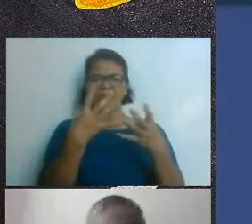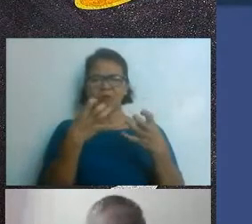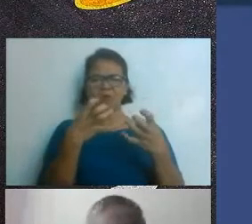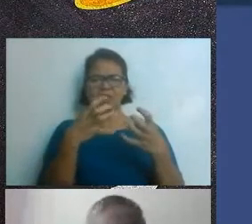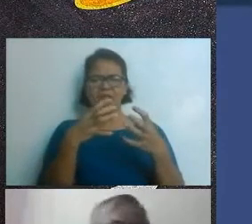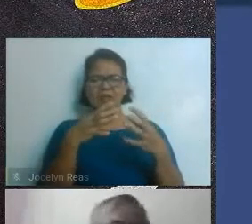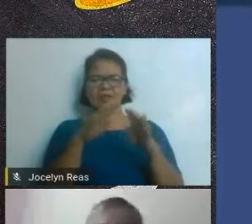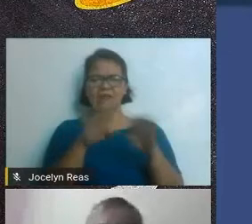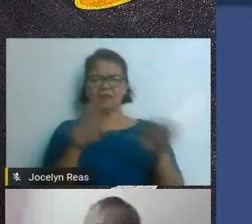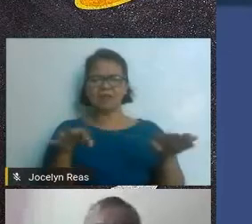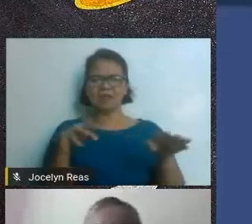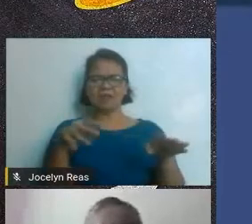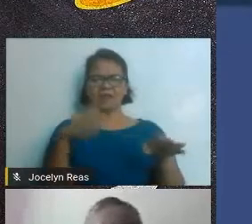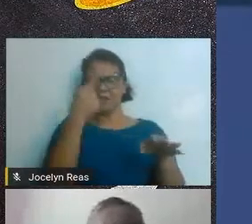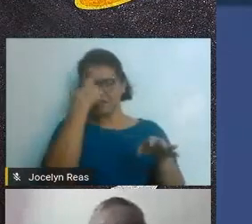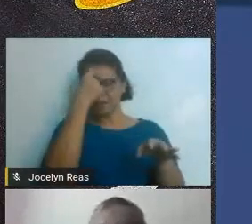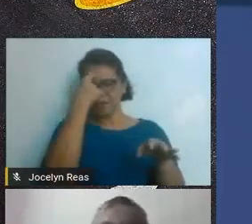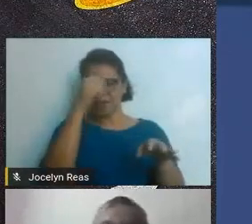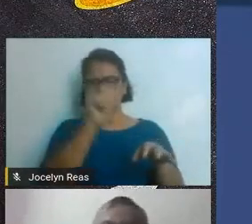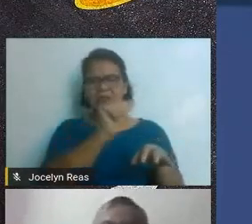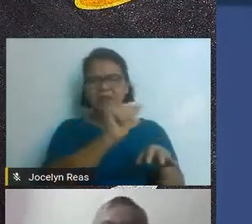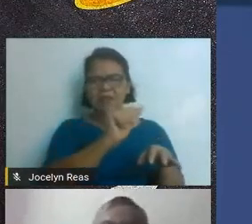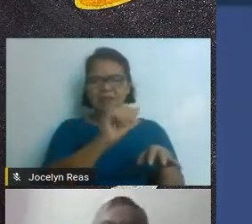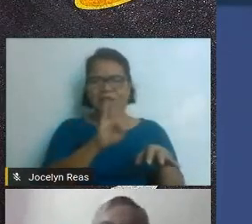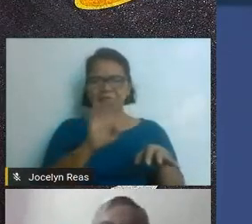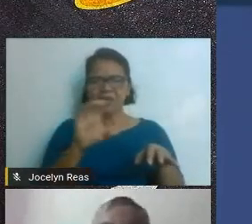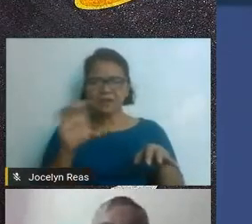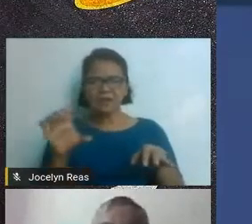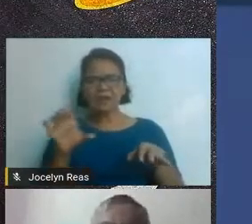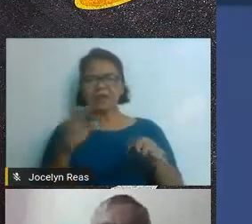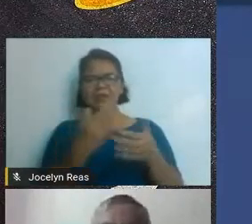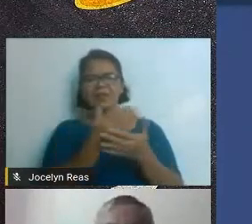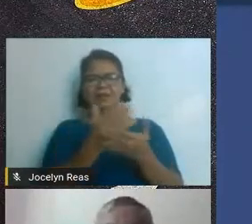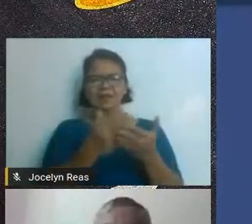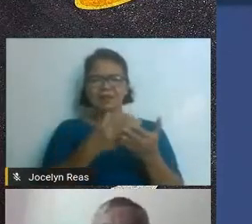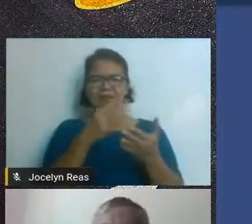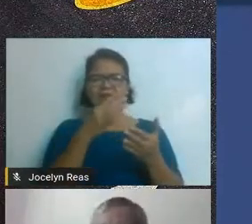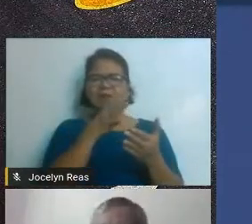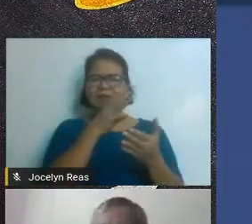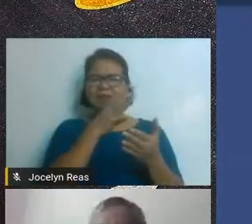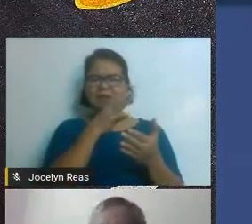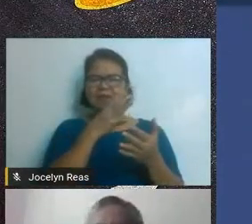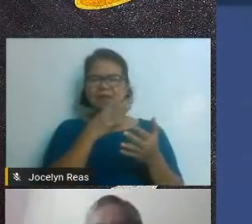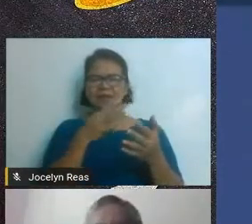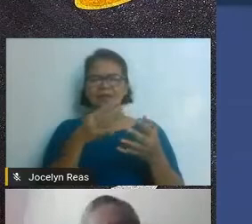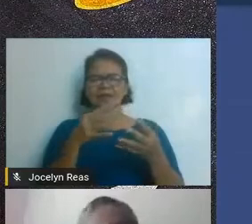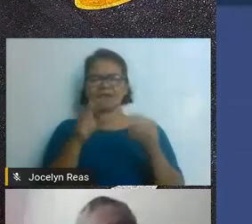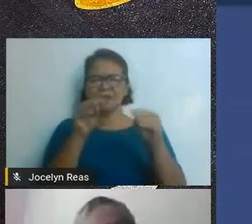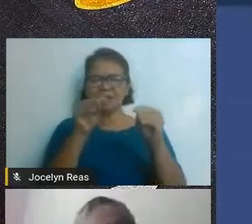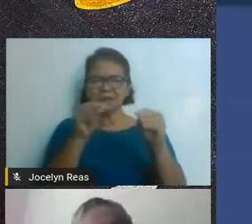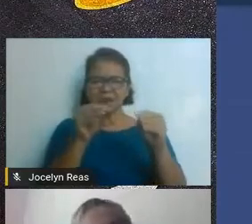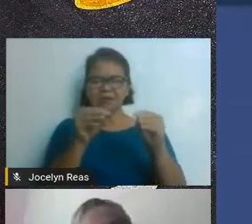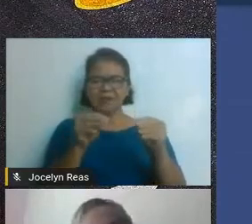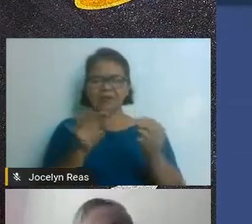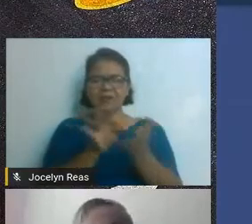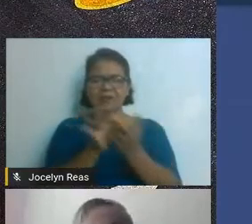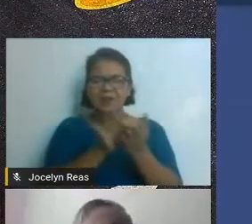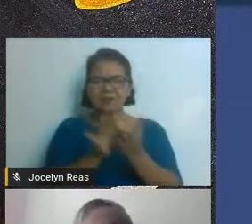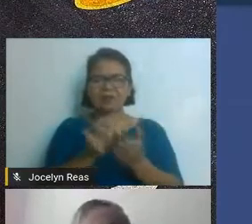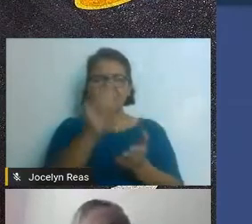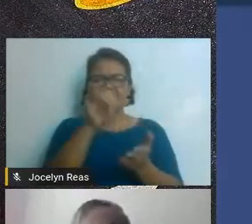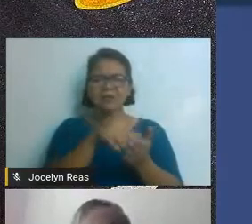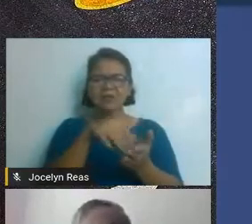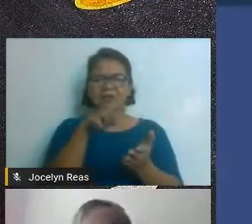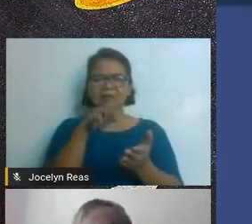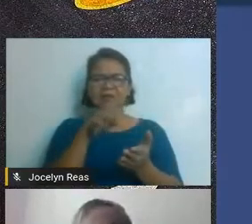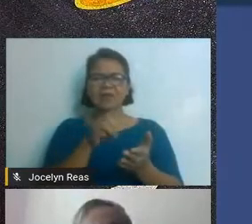know, memorize the alphabet. Some mothers and parents would even teach their children to count 1 to 1,000 even when